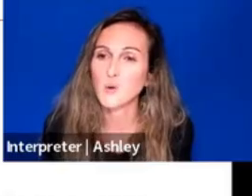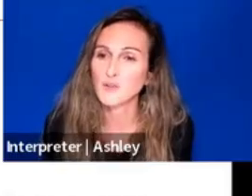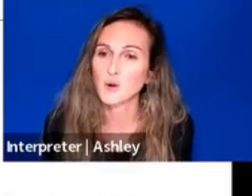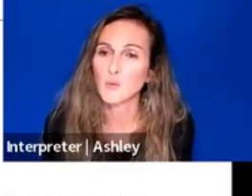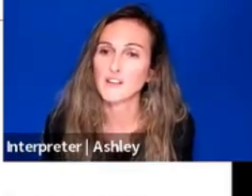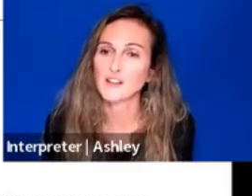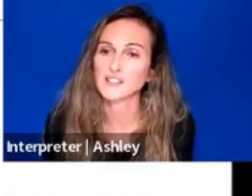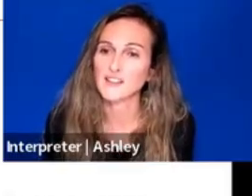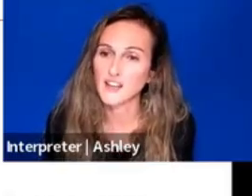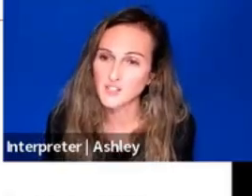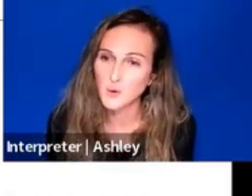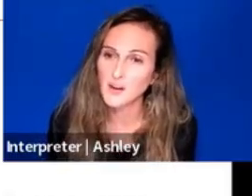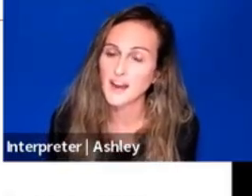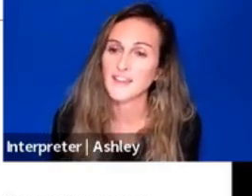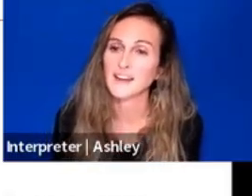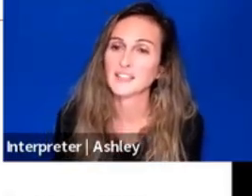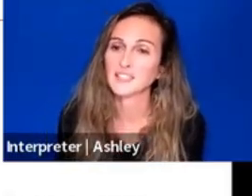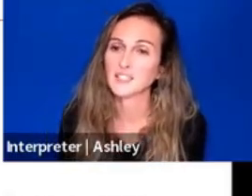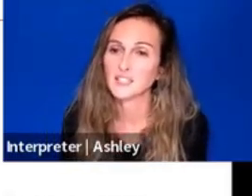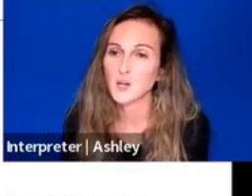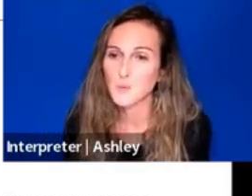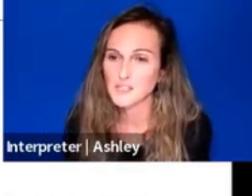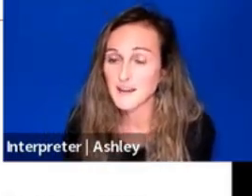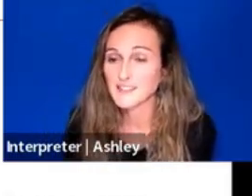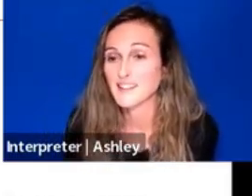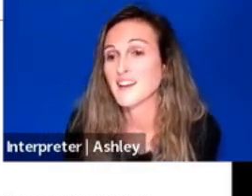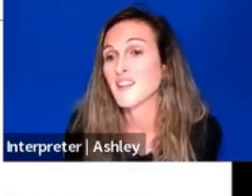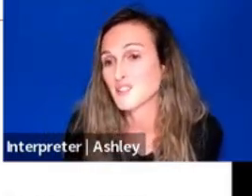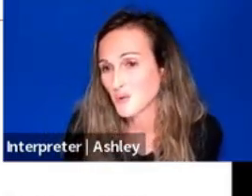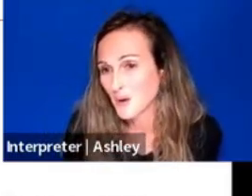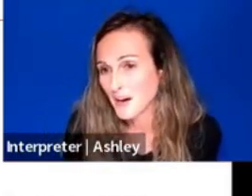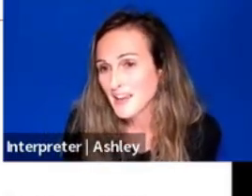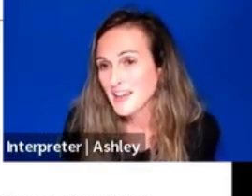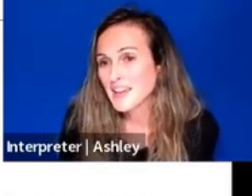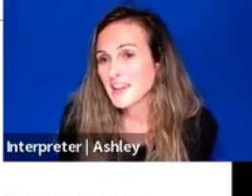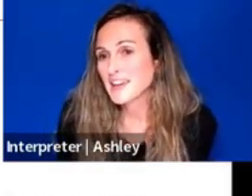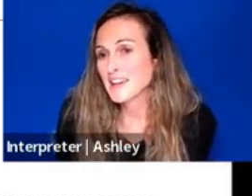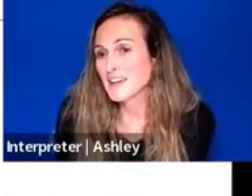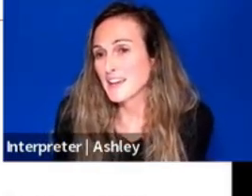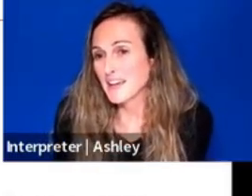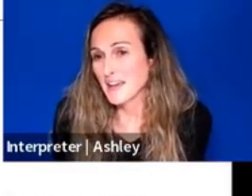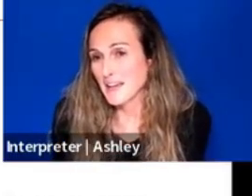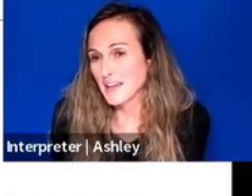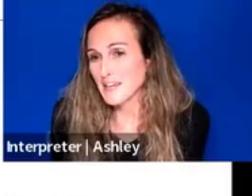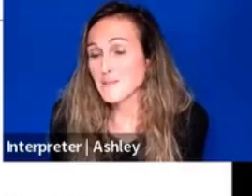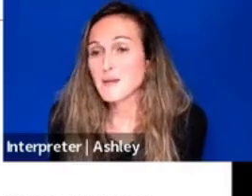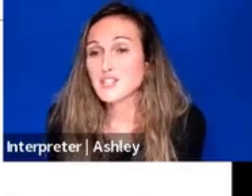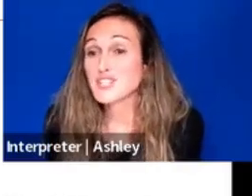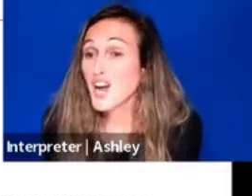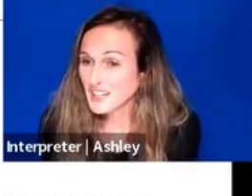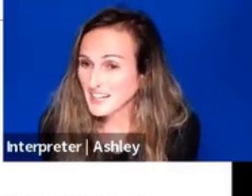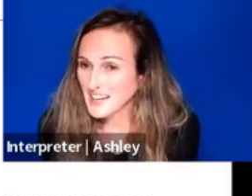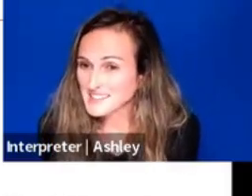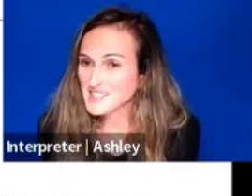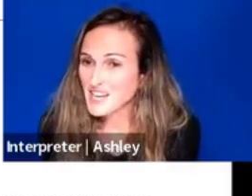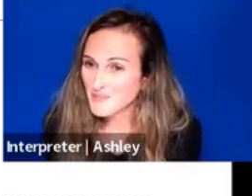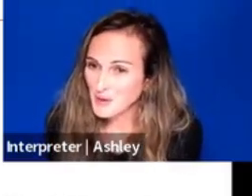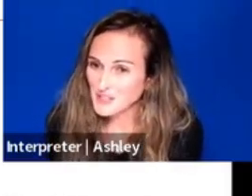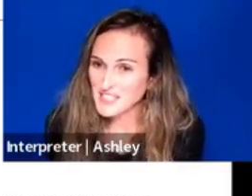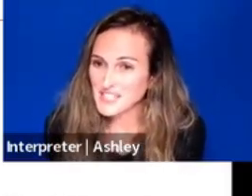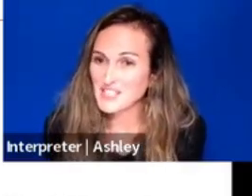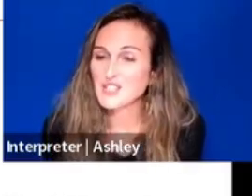a corridor where there's a door and then a little open space and then another door. It might be shocking as a